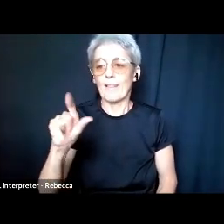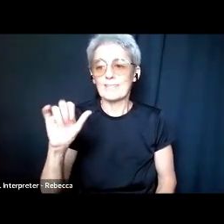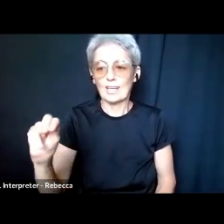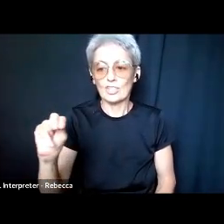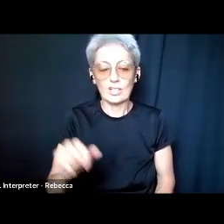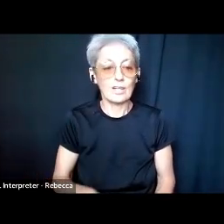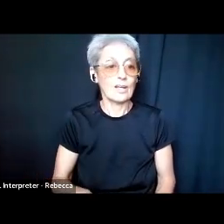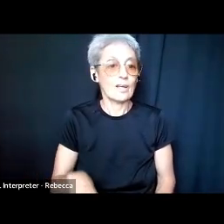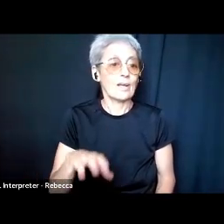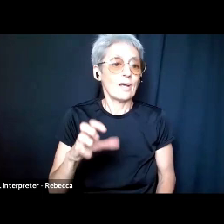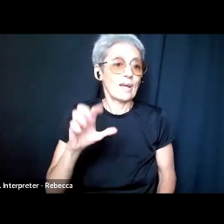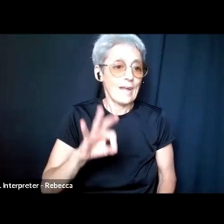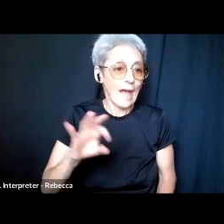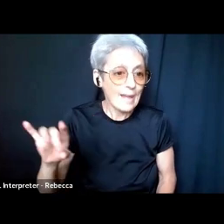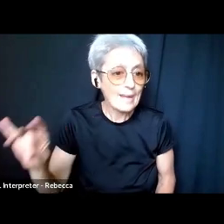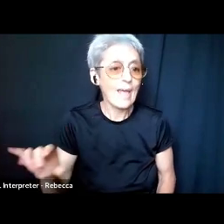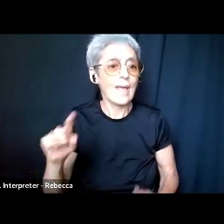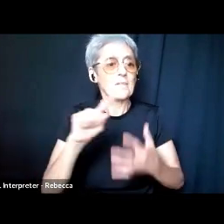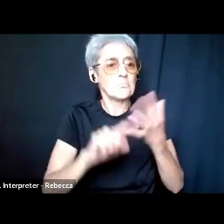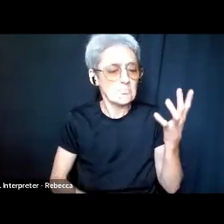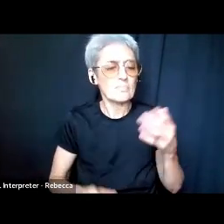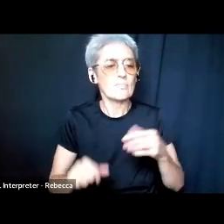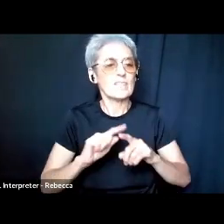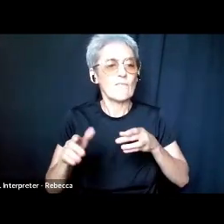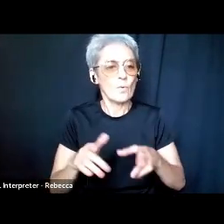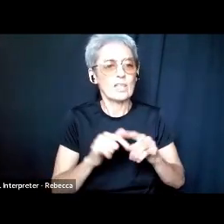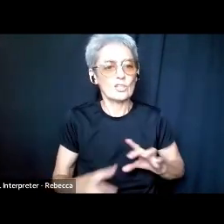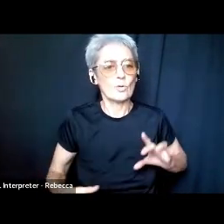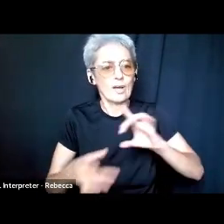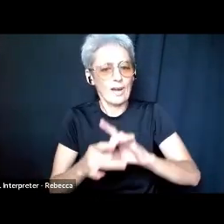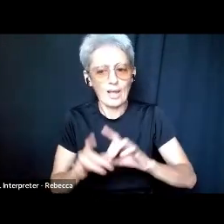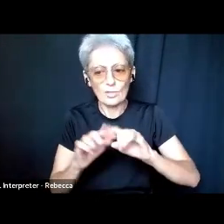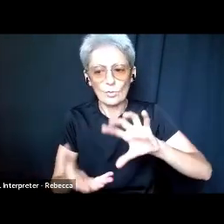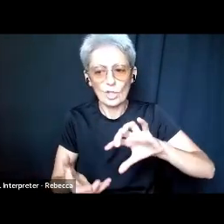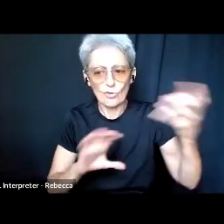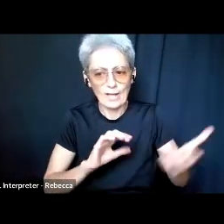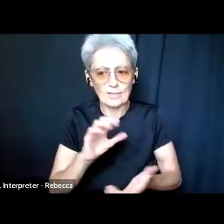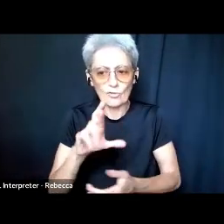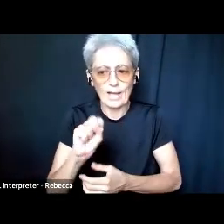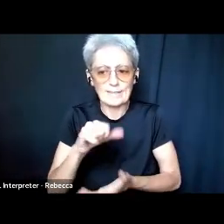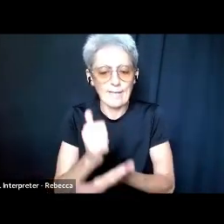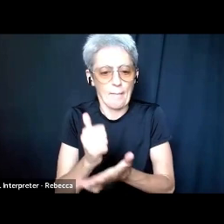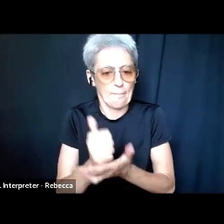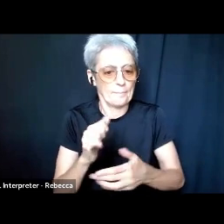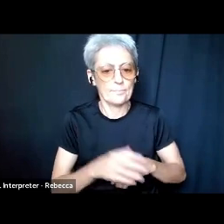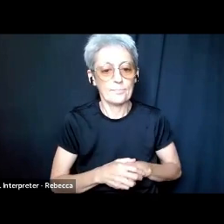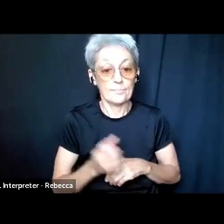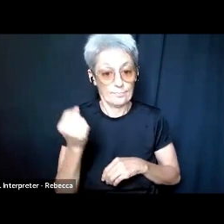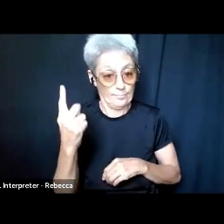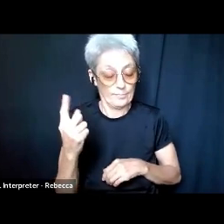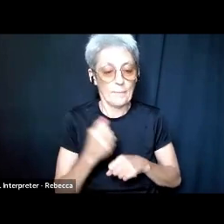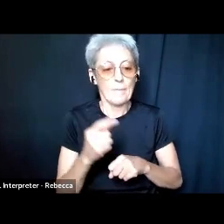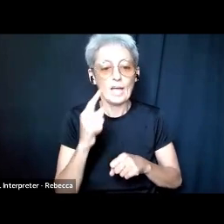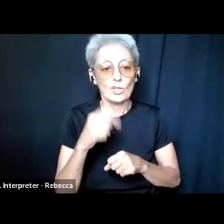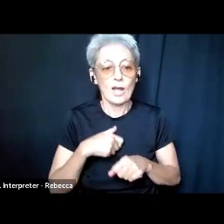have lots of ways to connect our families to crisis help, but we want to make sure there's 24/7 opportunities